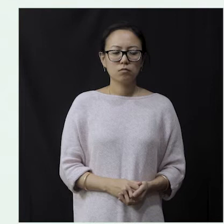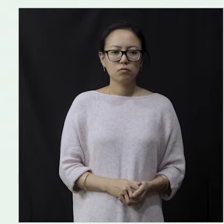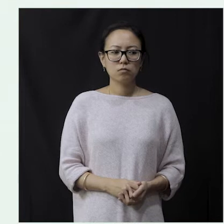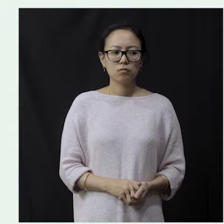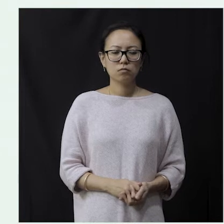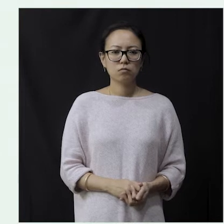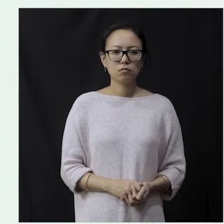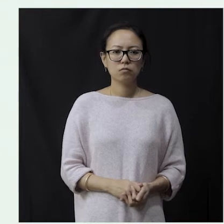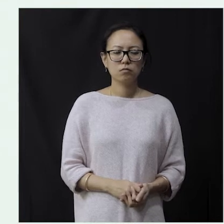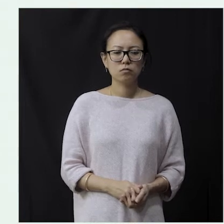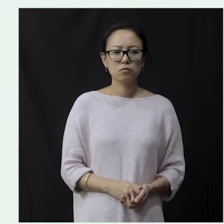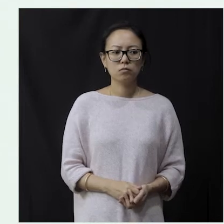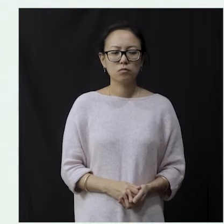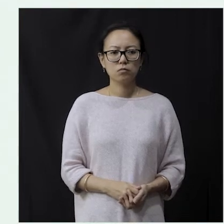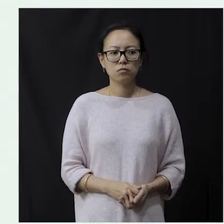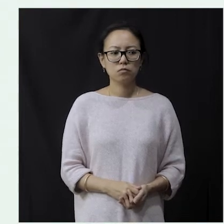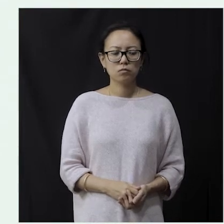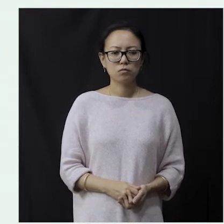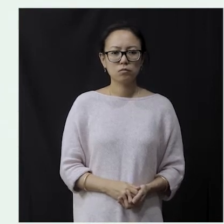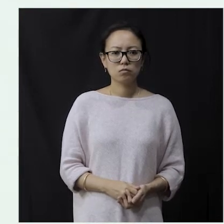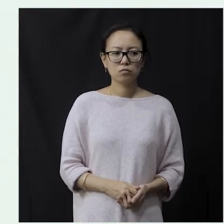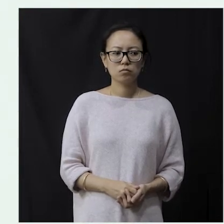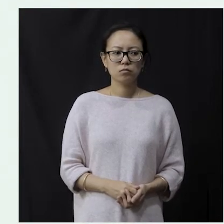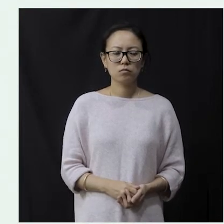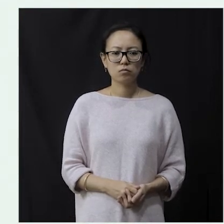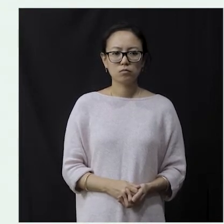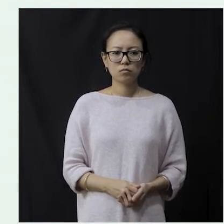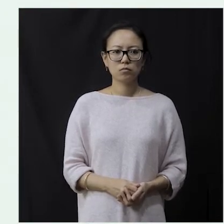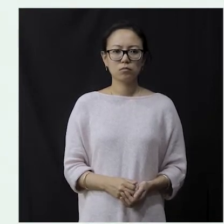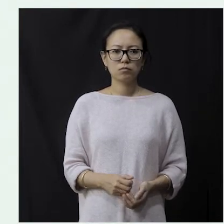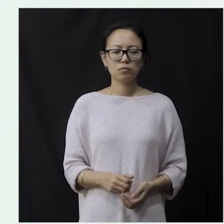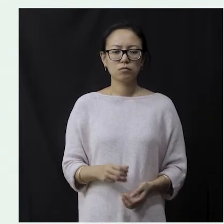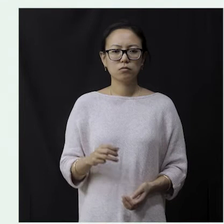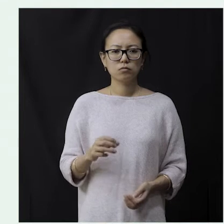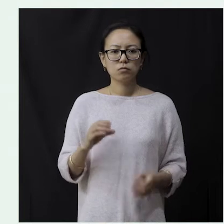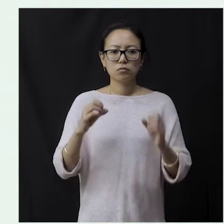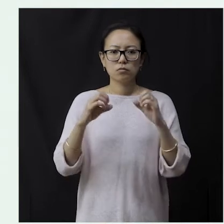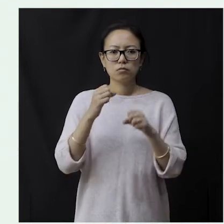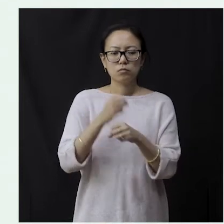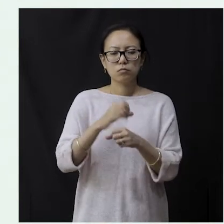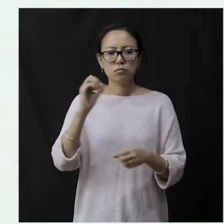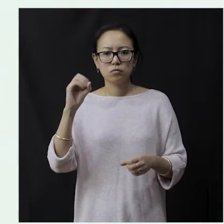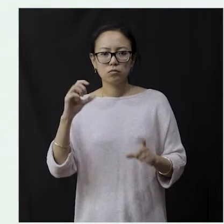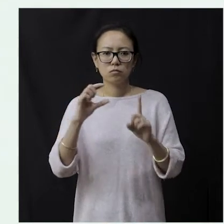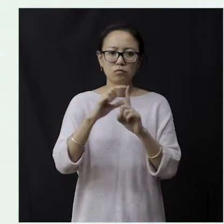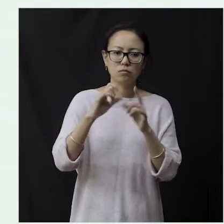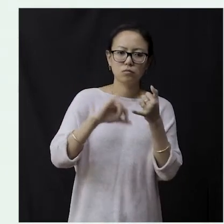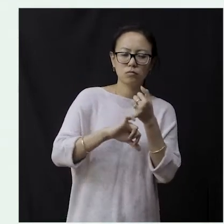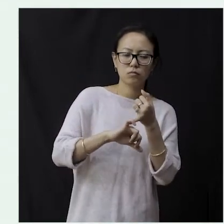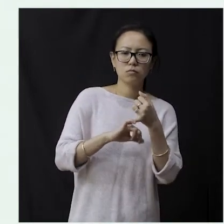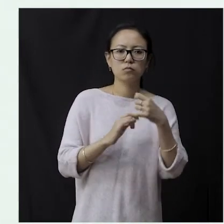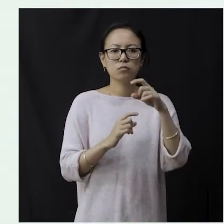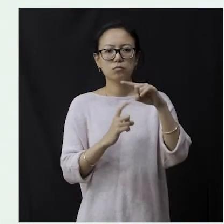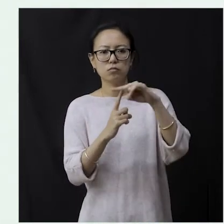those are transported with the help of this goods carrier railway train. All right, then another one